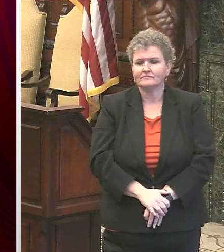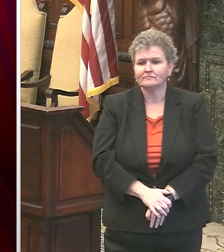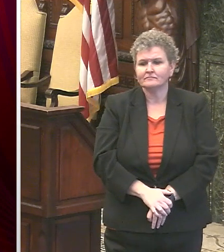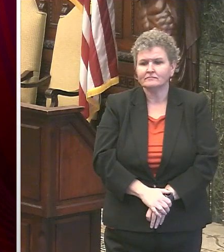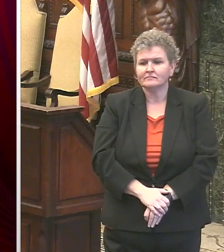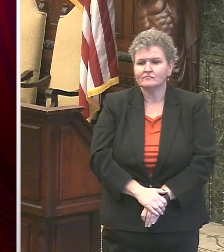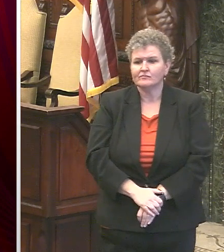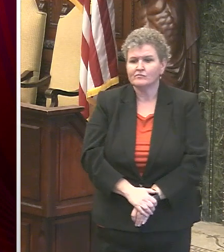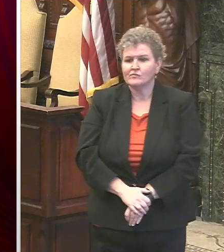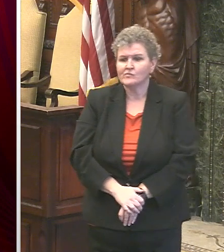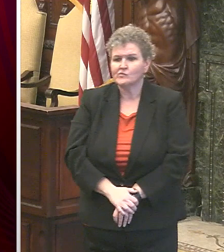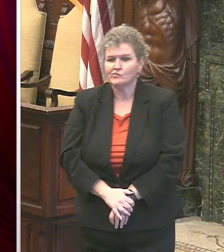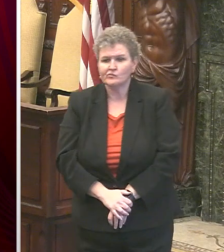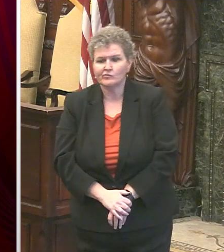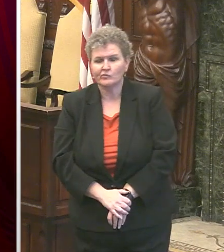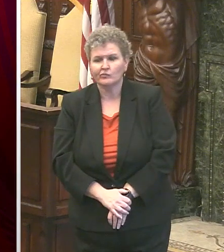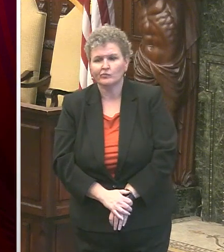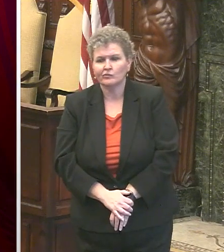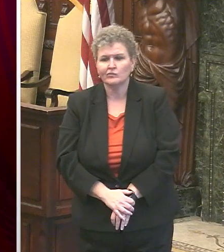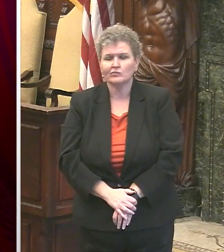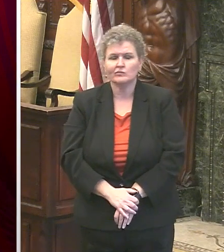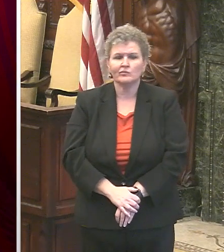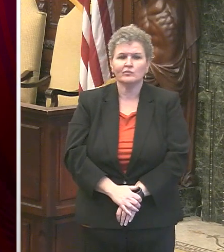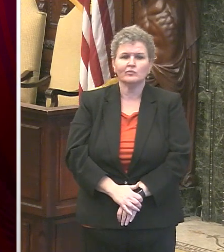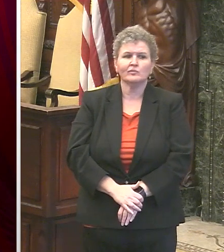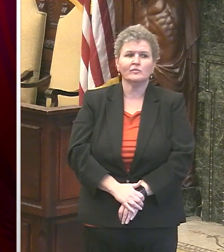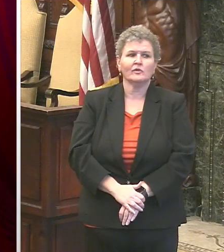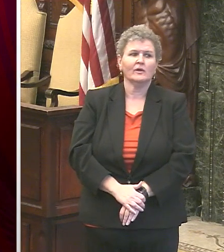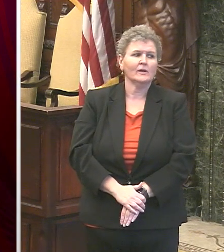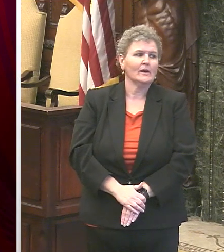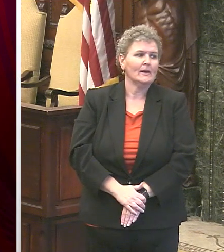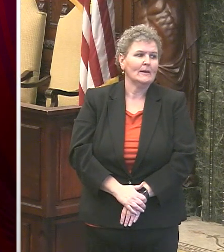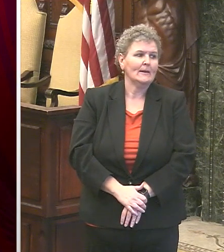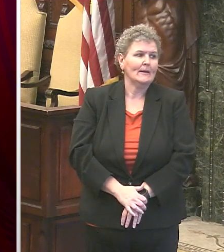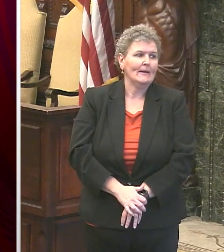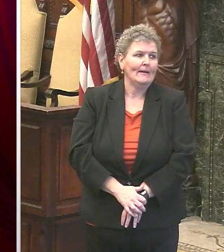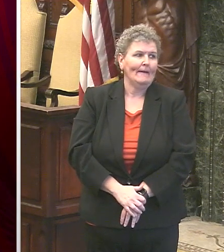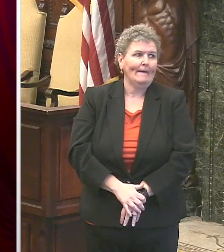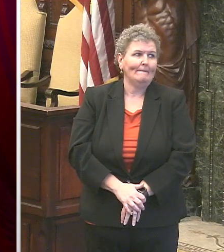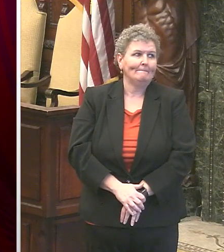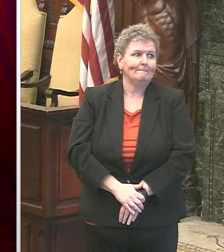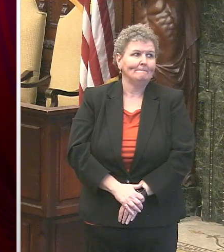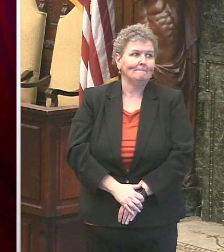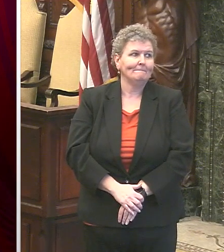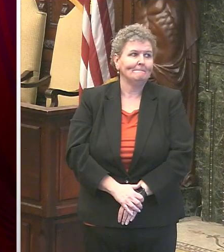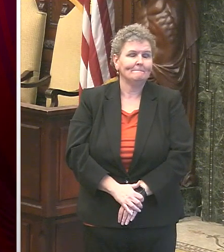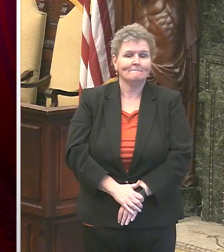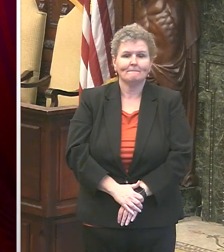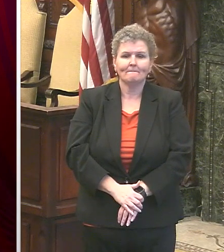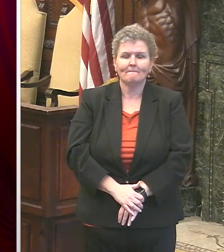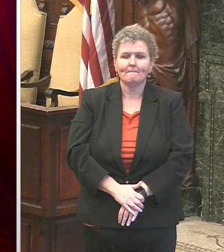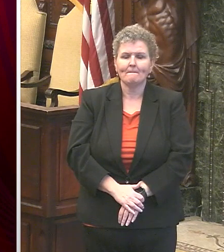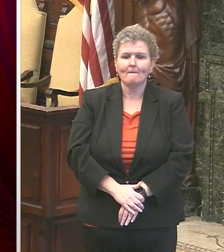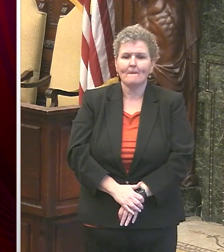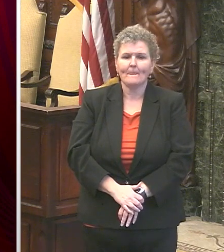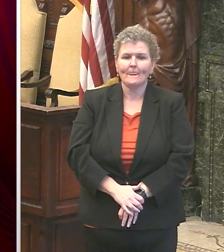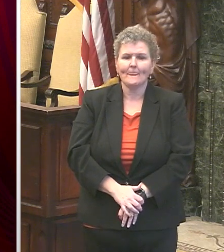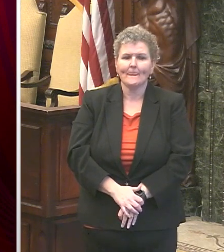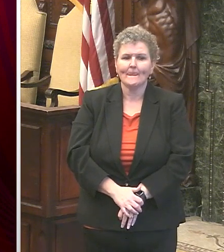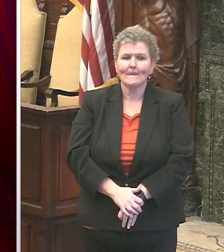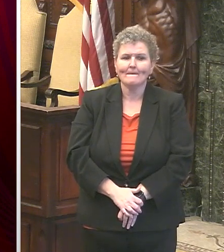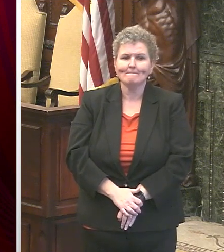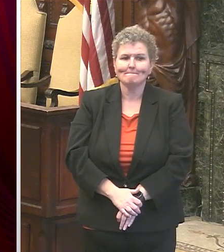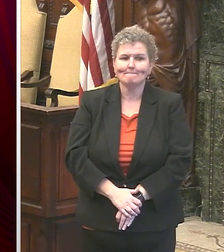están yendo por un camino positivo. Y el alcalde nos agrega que tenemos personal de contacto y apoyo, está evaluando en